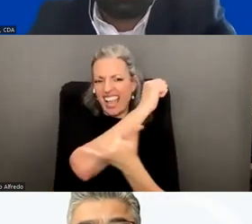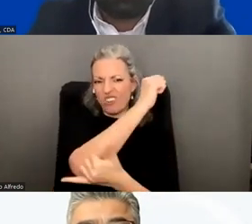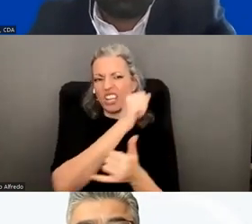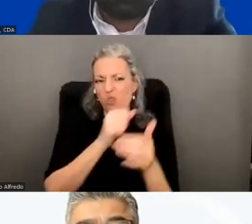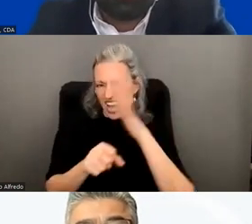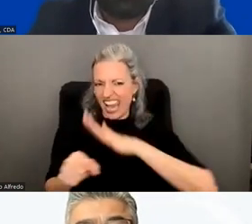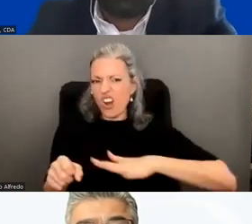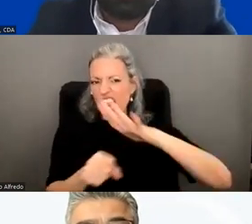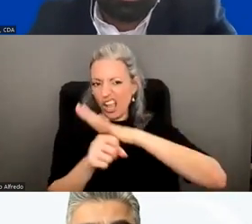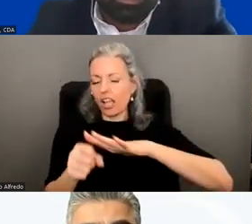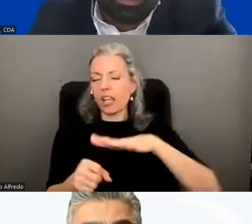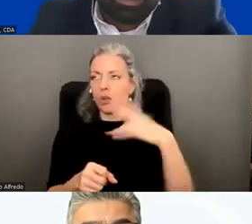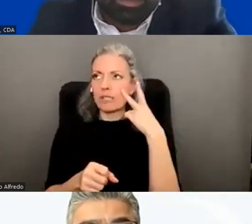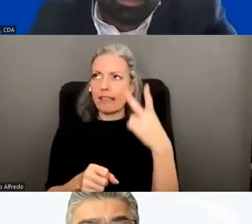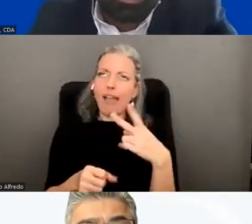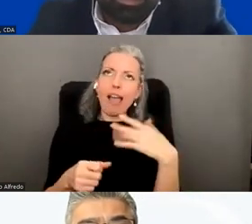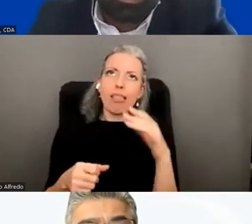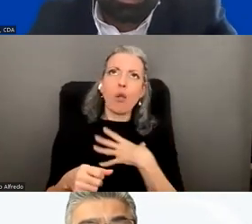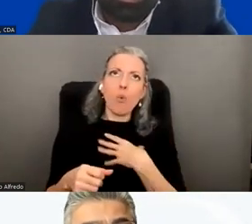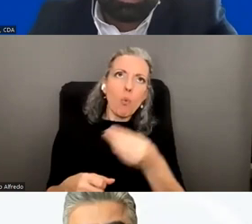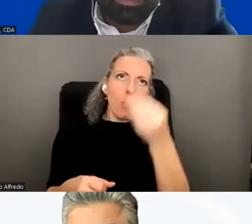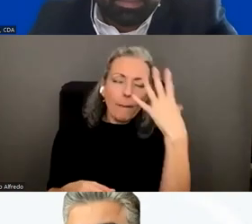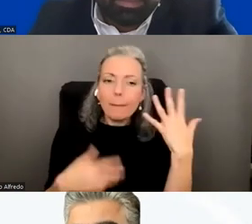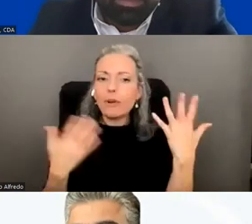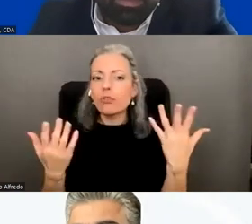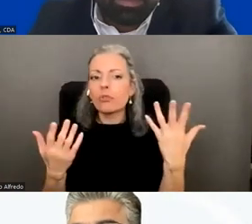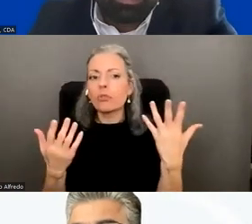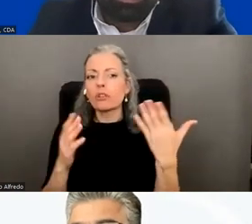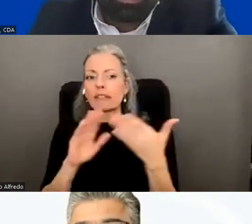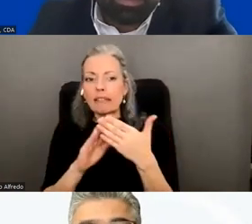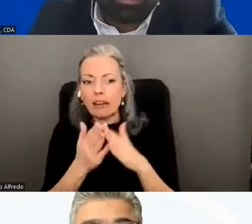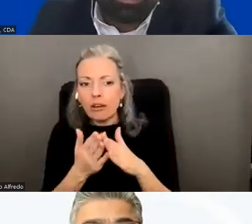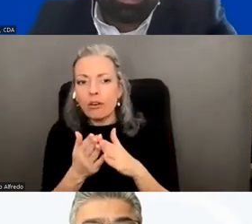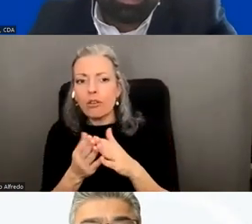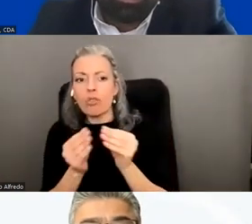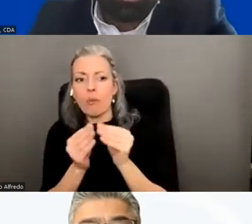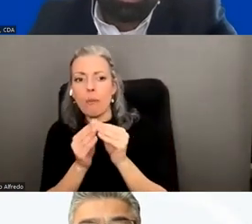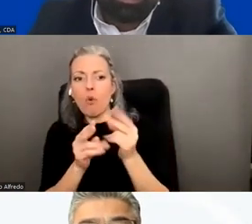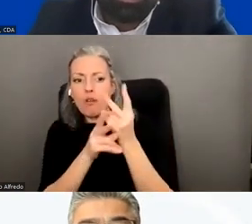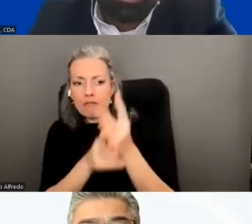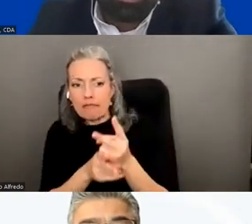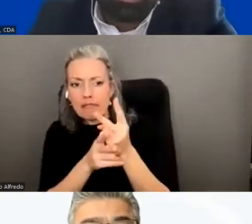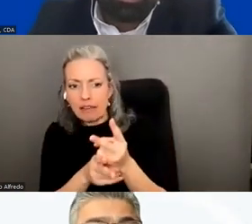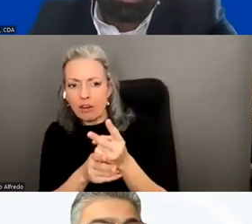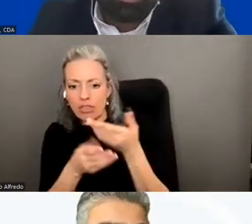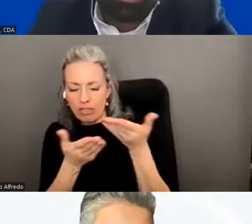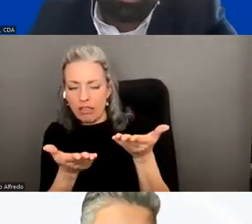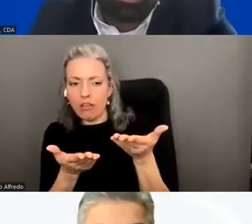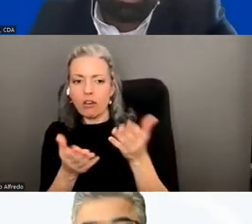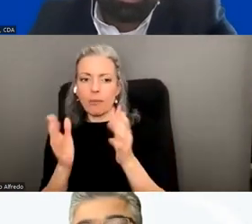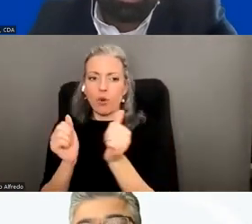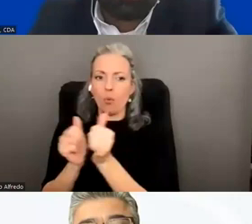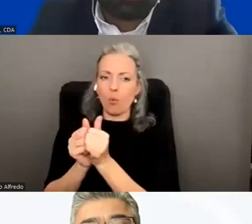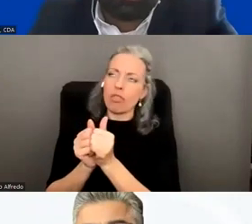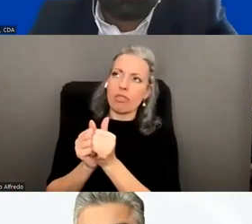in predominantly white neighborhoods or zip codes? There are more caregivers available than in predominantly